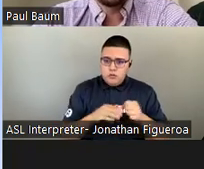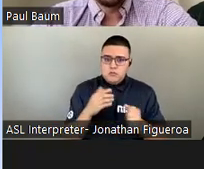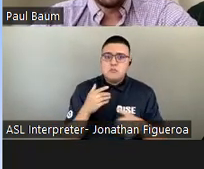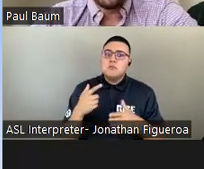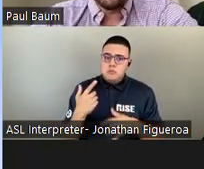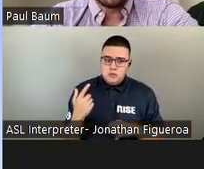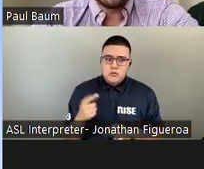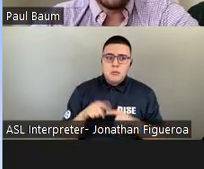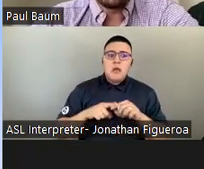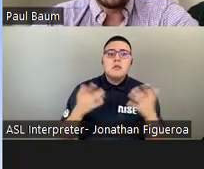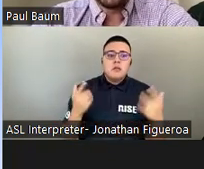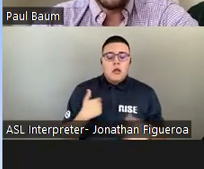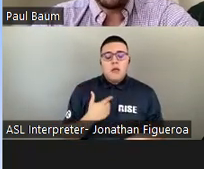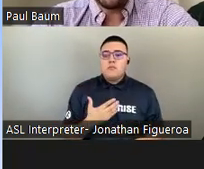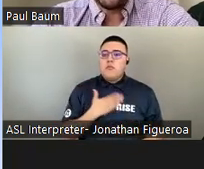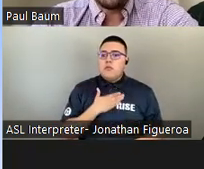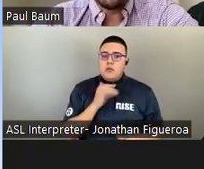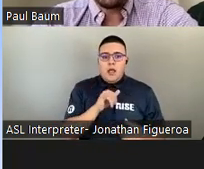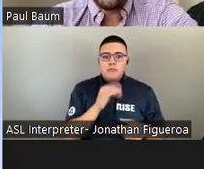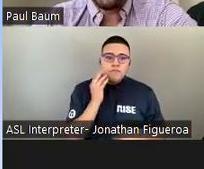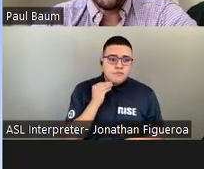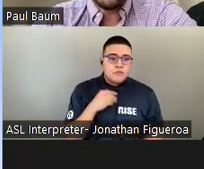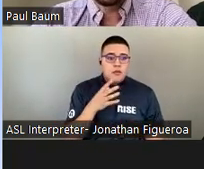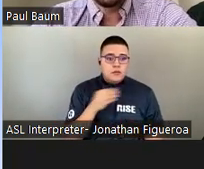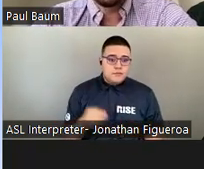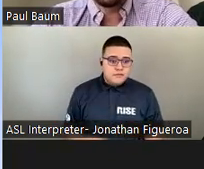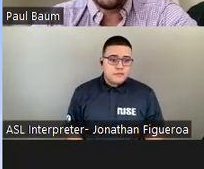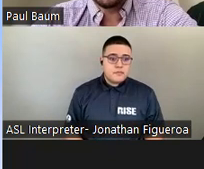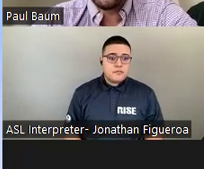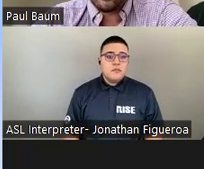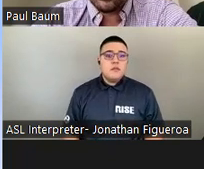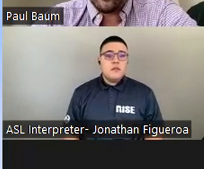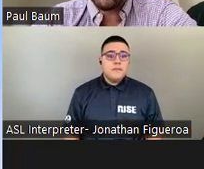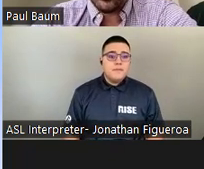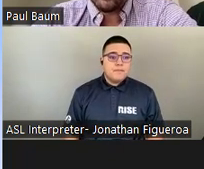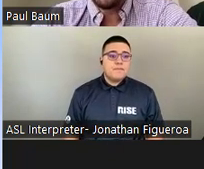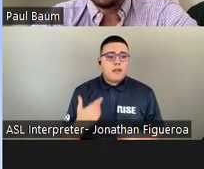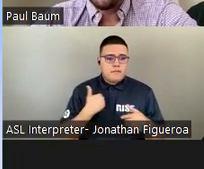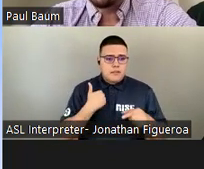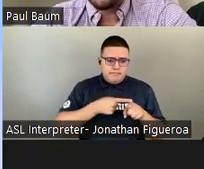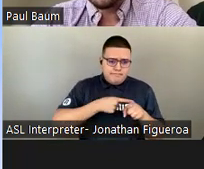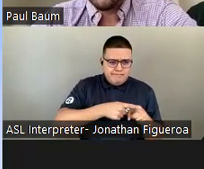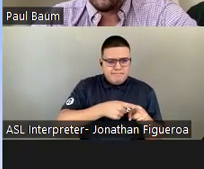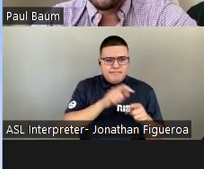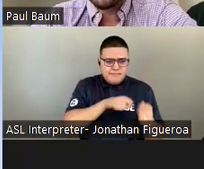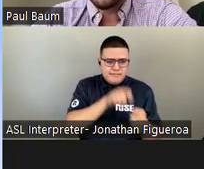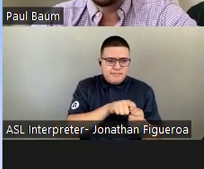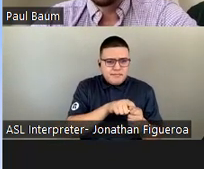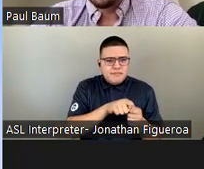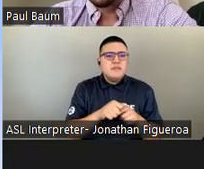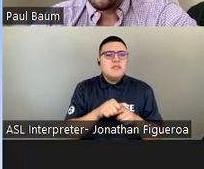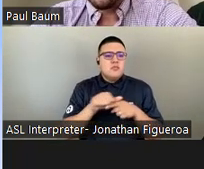partnership. Also had an opportunity in working with Rainbow Pride Youth Alliance to do a specific training of